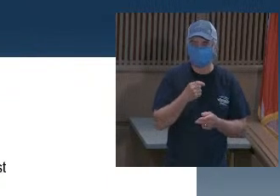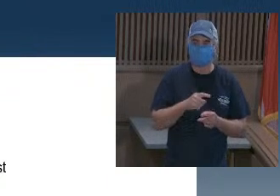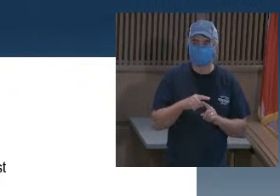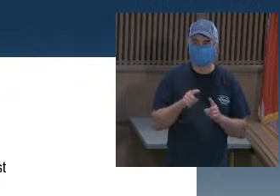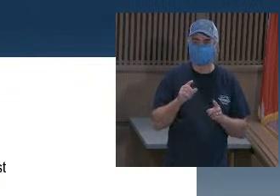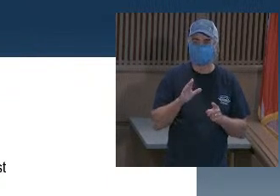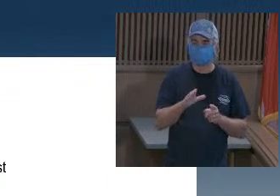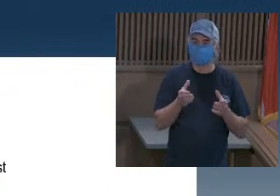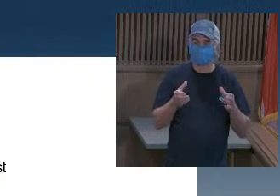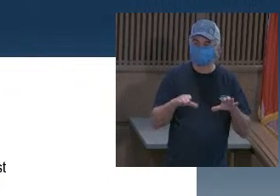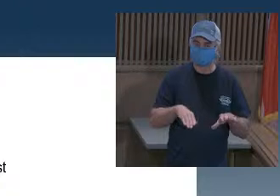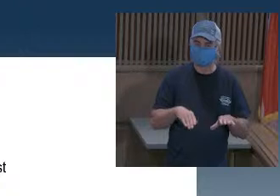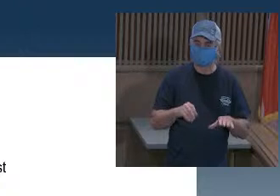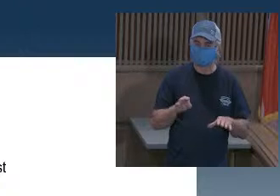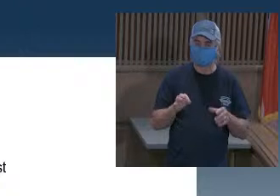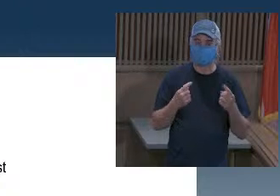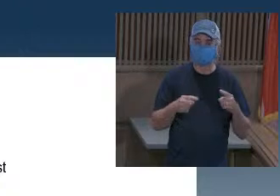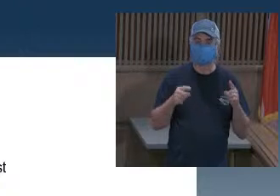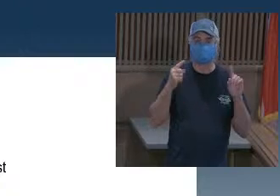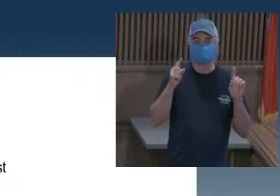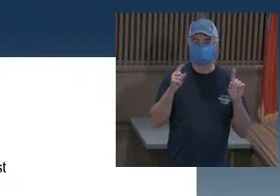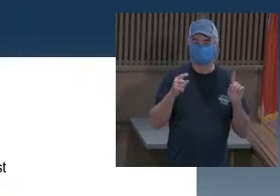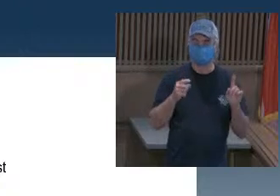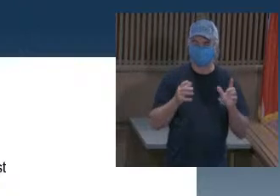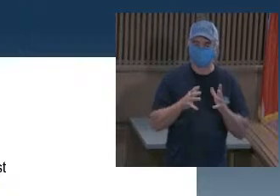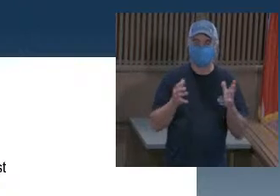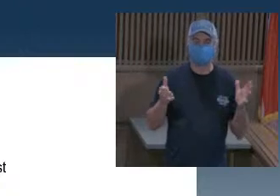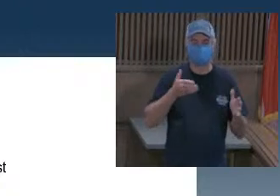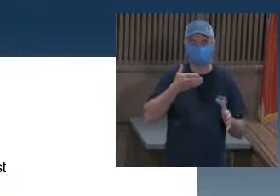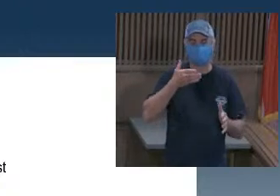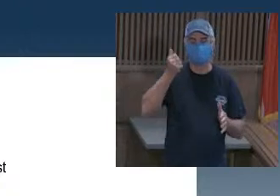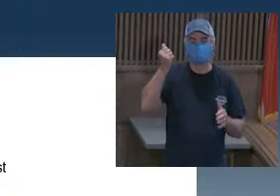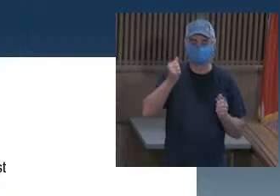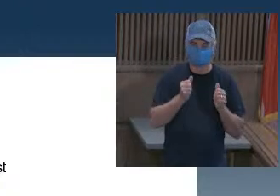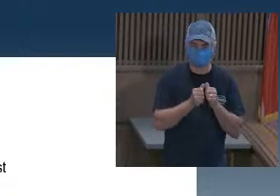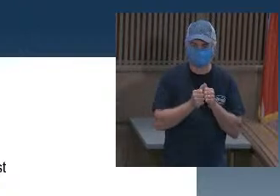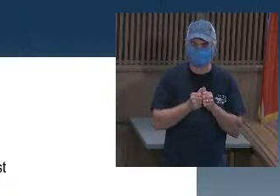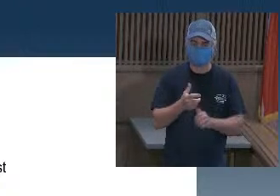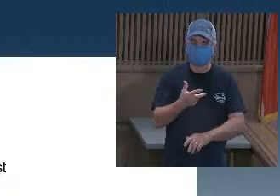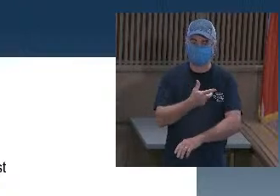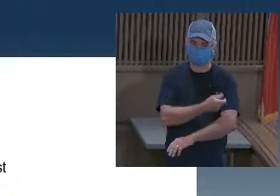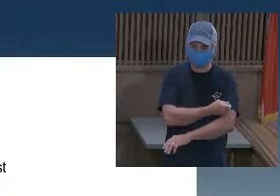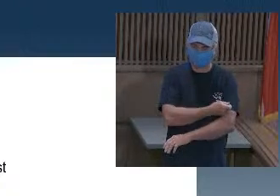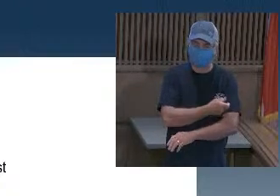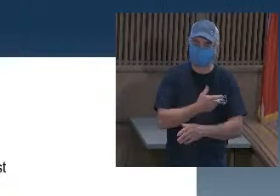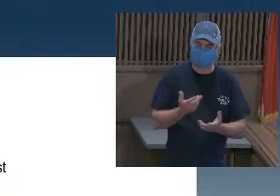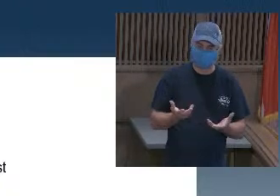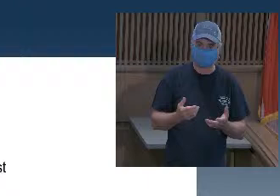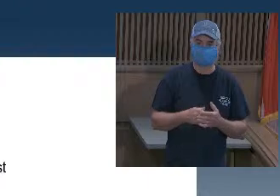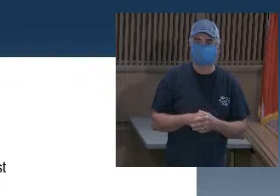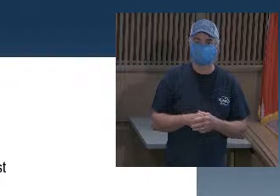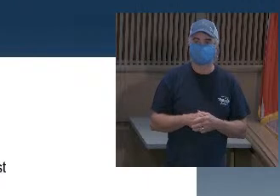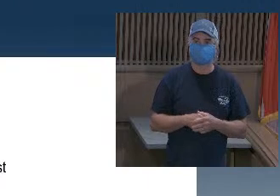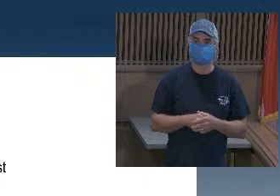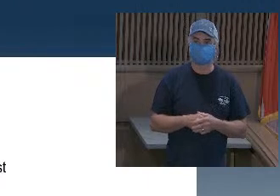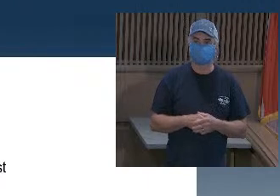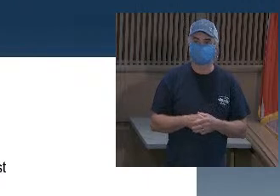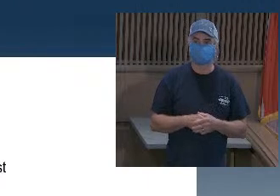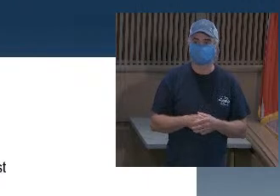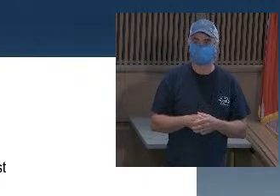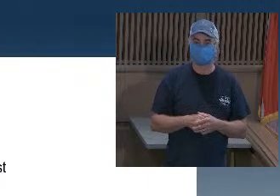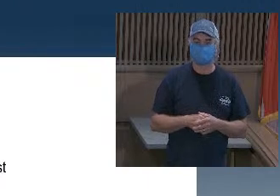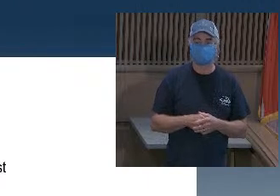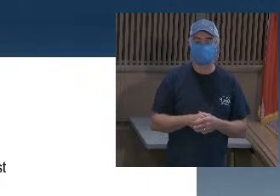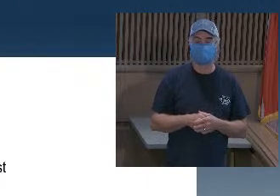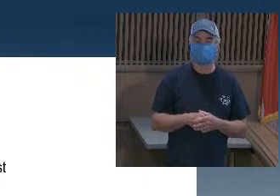that if you're vaccinated, you have a much better chance of avoiding this virus. You have a much